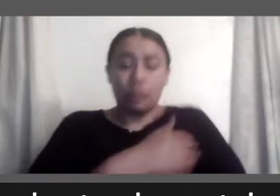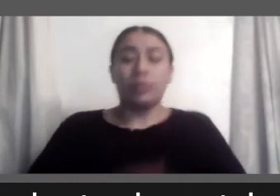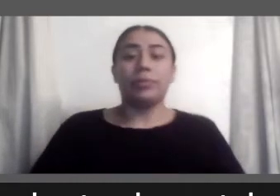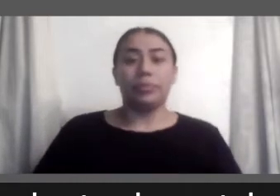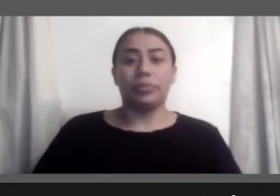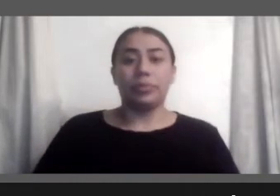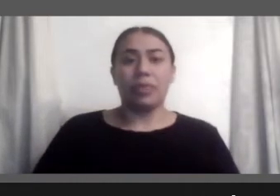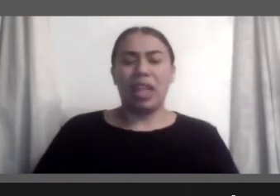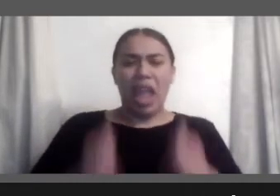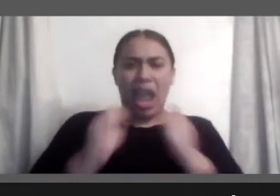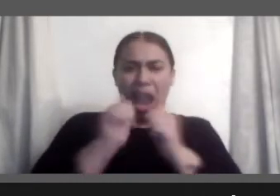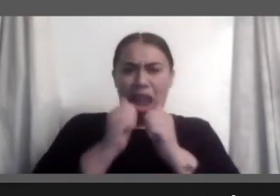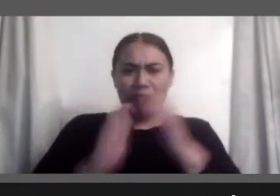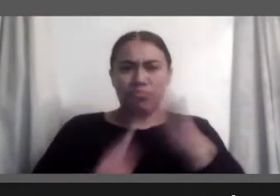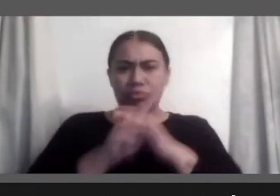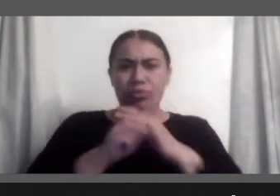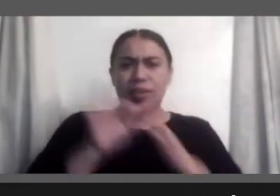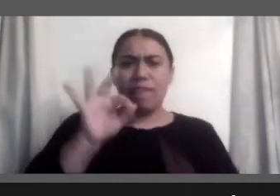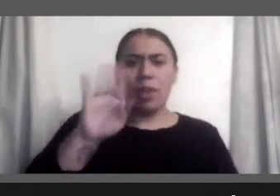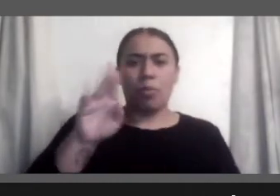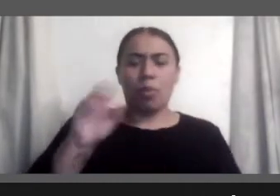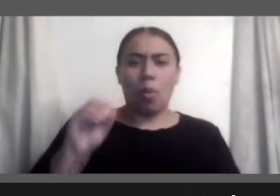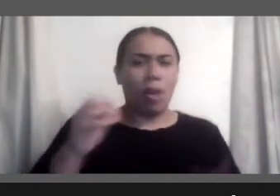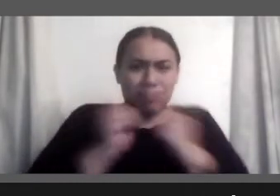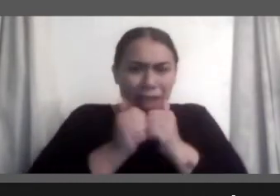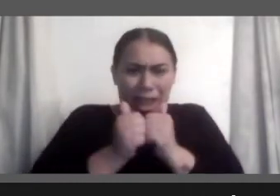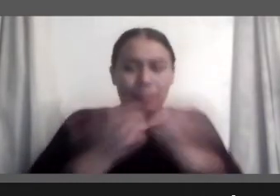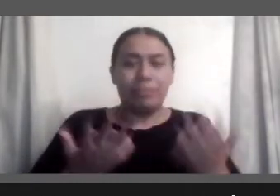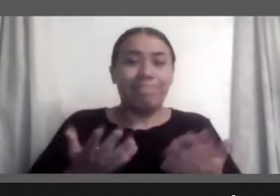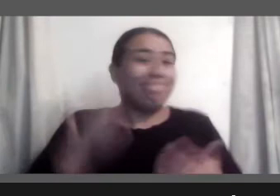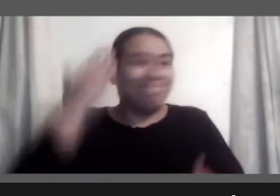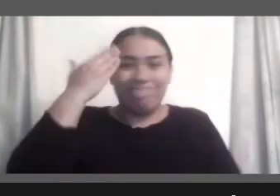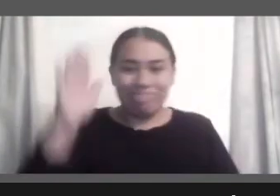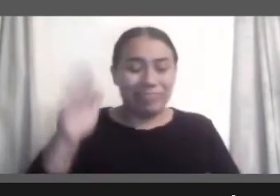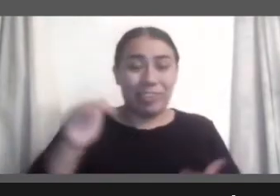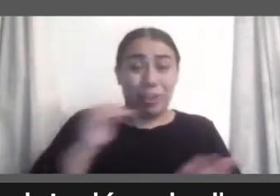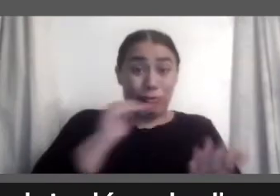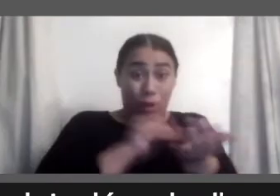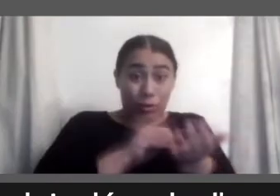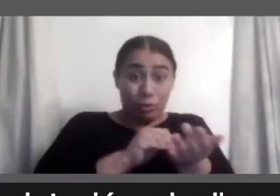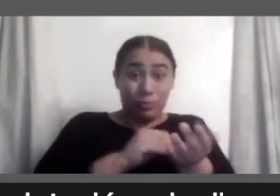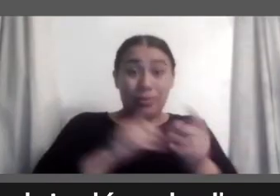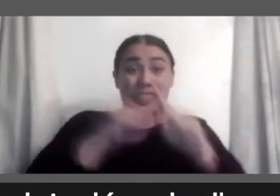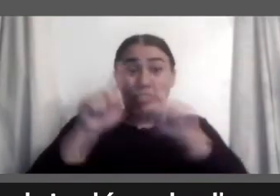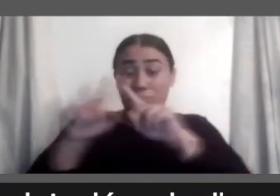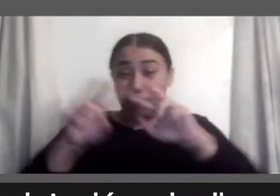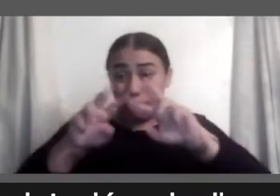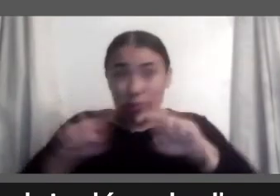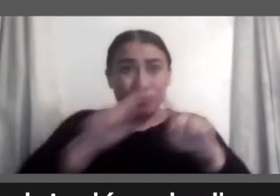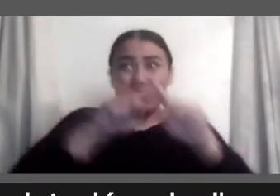nerves. The exact cause of fibromyalgia is unknown, but many go undiagnosed. Current research